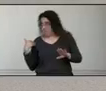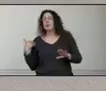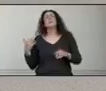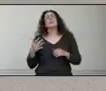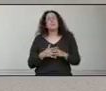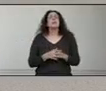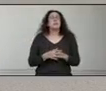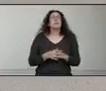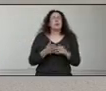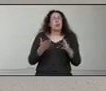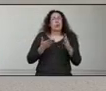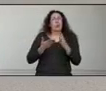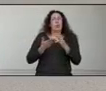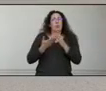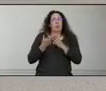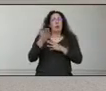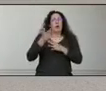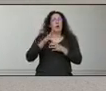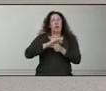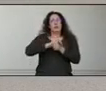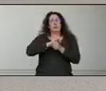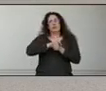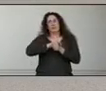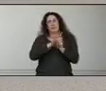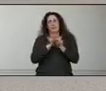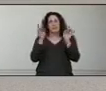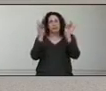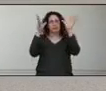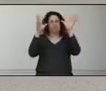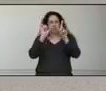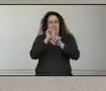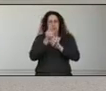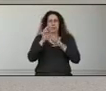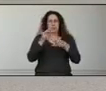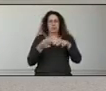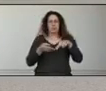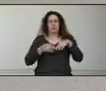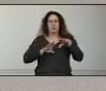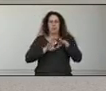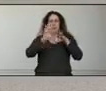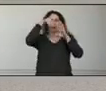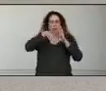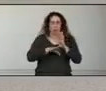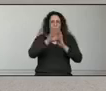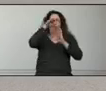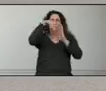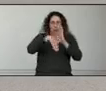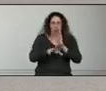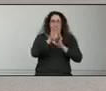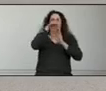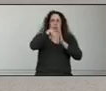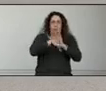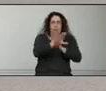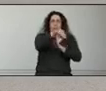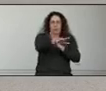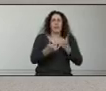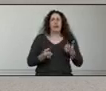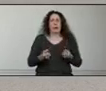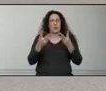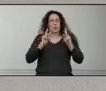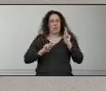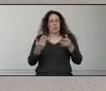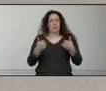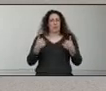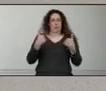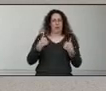throughout the pandemic, there have been increases and decreases, fluctuations in the number of outbreaks